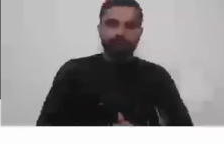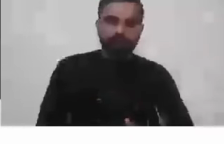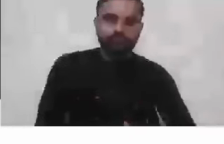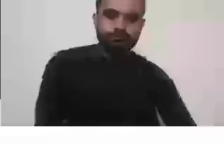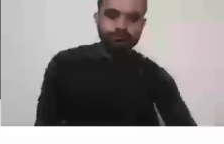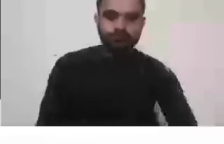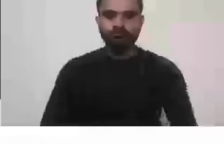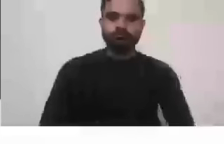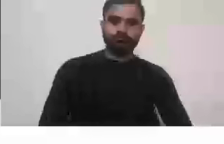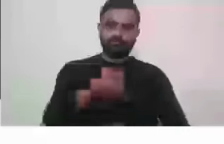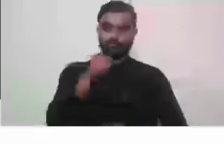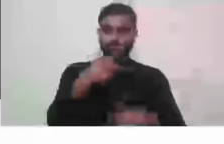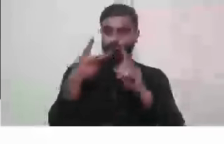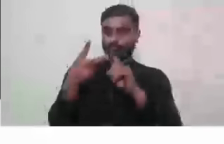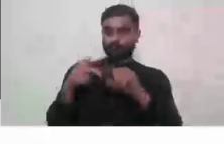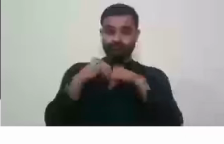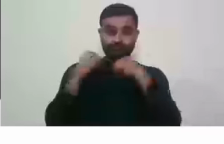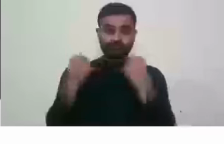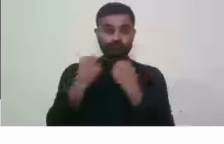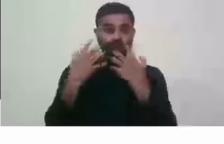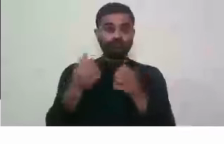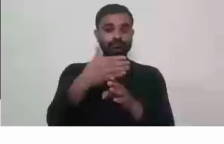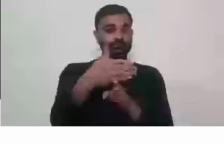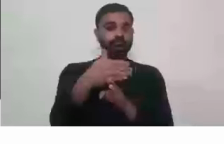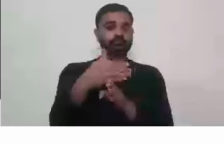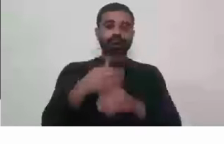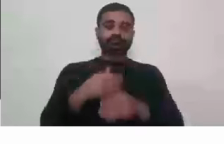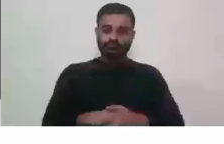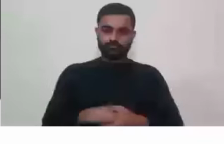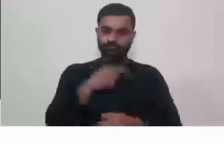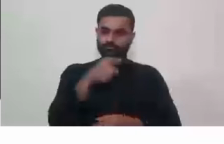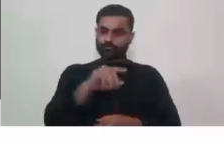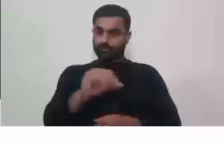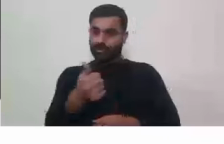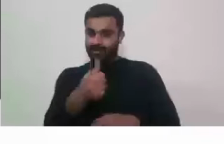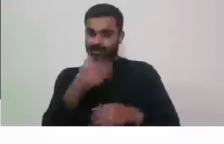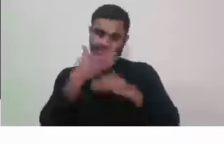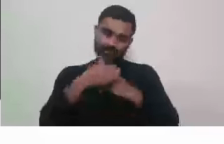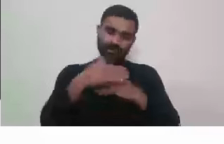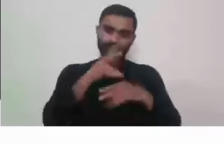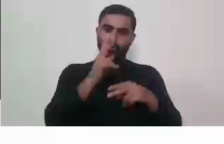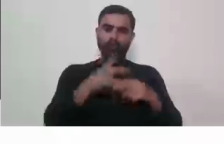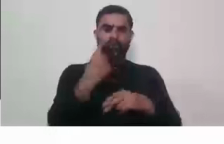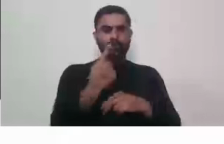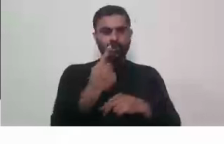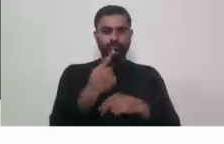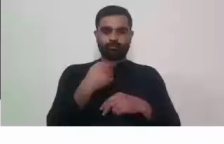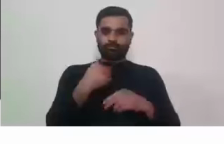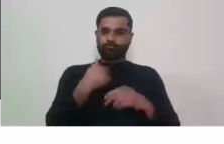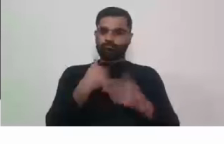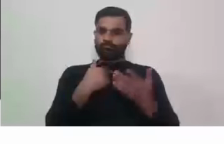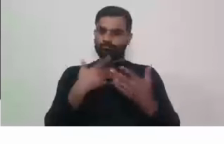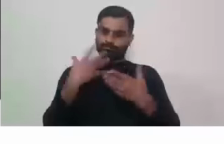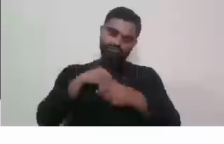And this is the second activity I want to share. This is a rather straightforward one. And we can vary the level